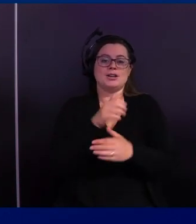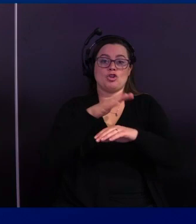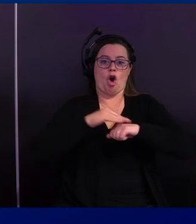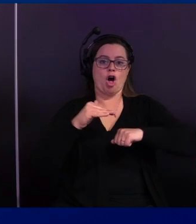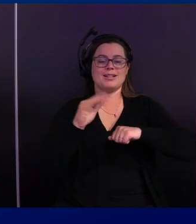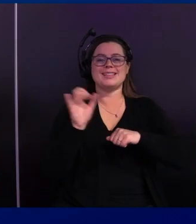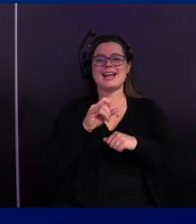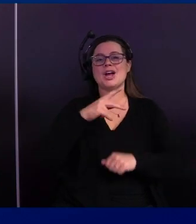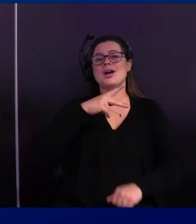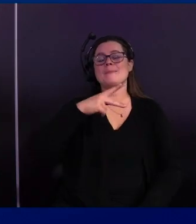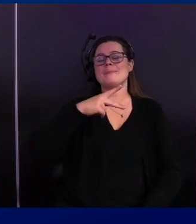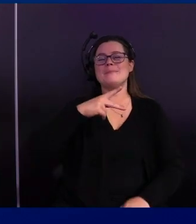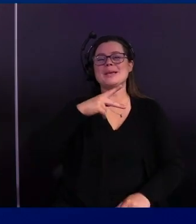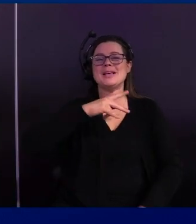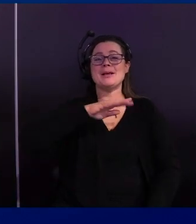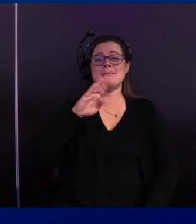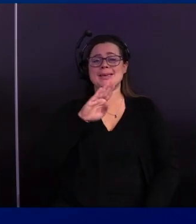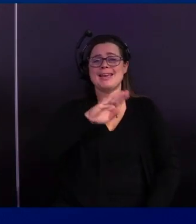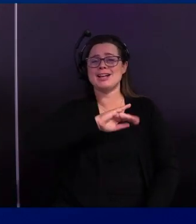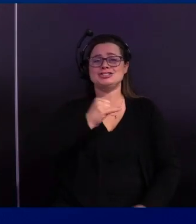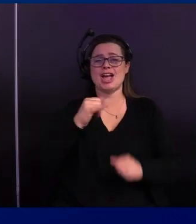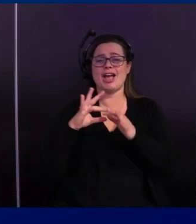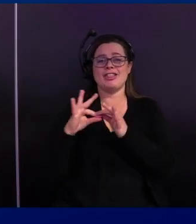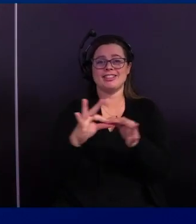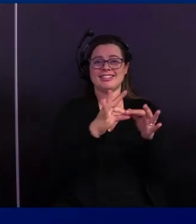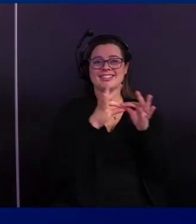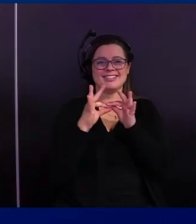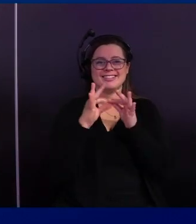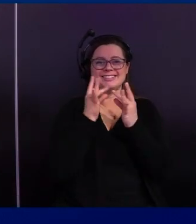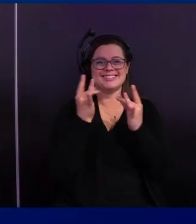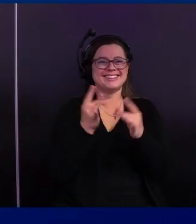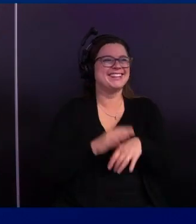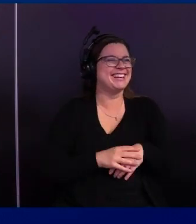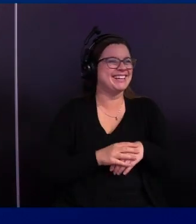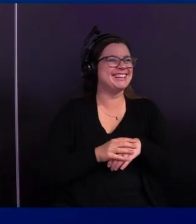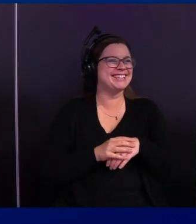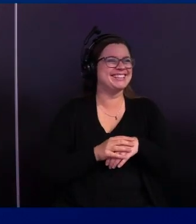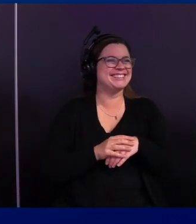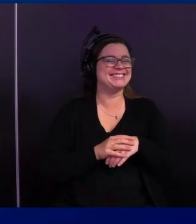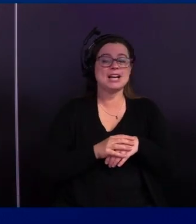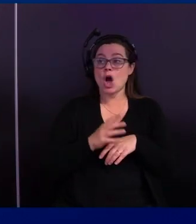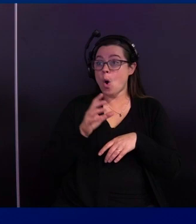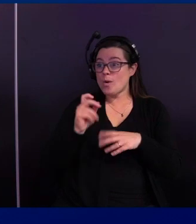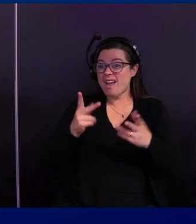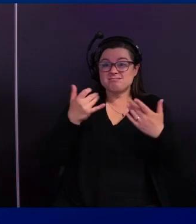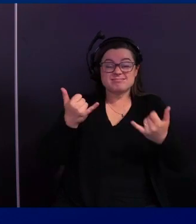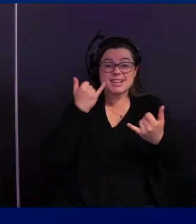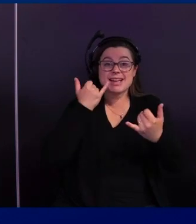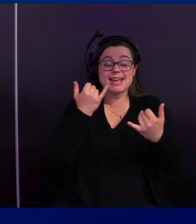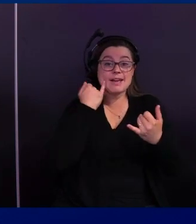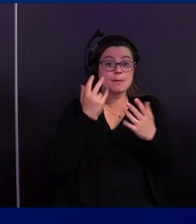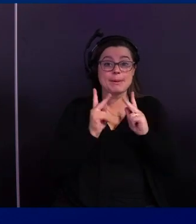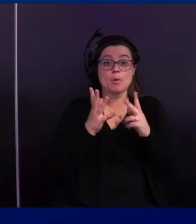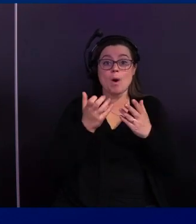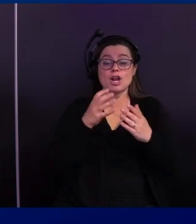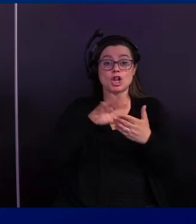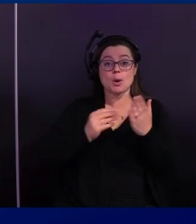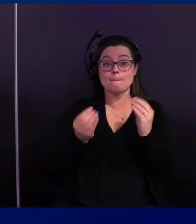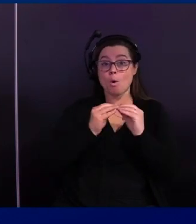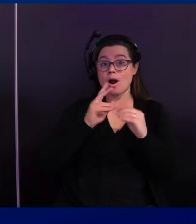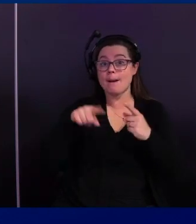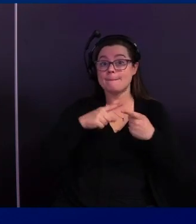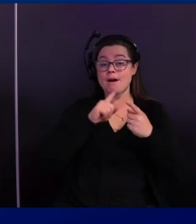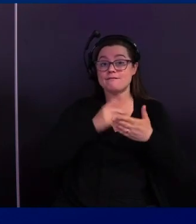and jelly. Yeah, great. For sure. Yep. So where do you want people to go if they want to learn more about verified permissions?